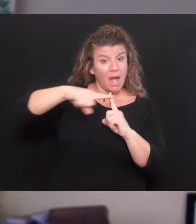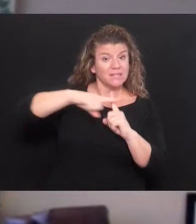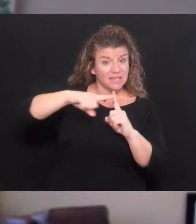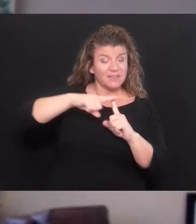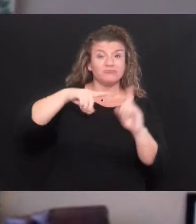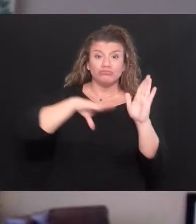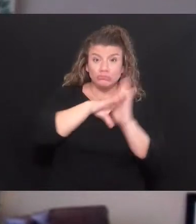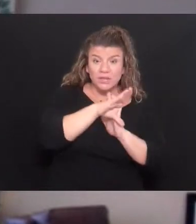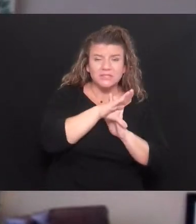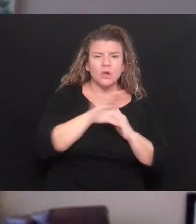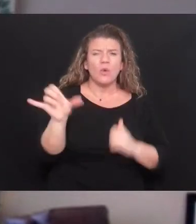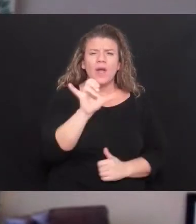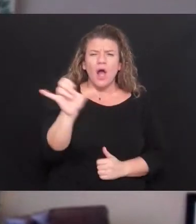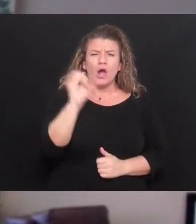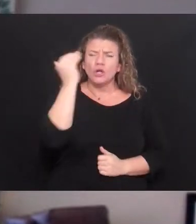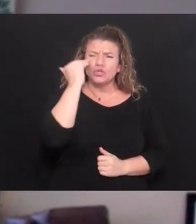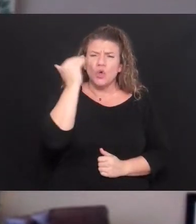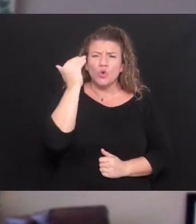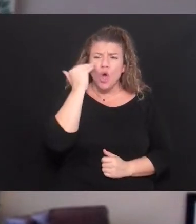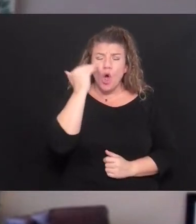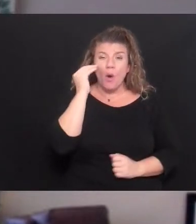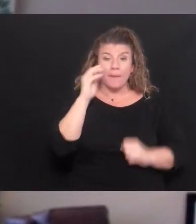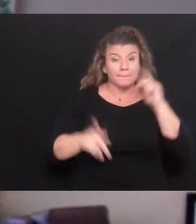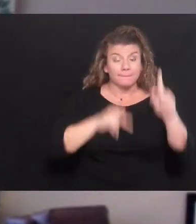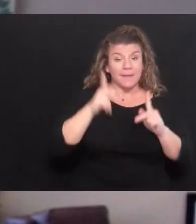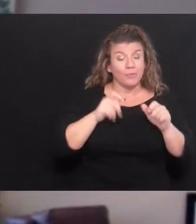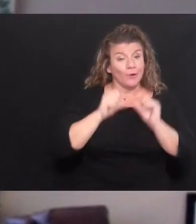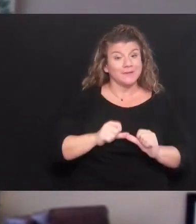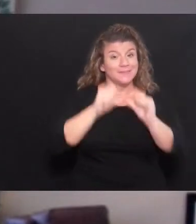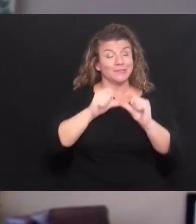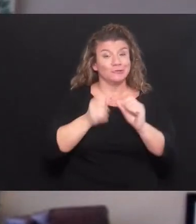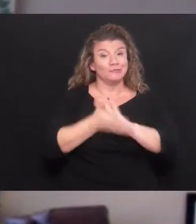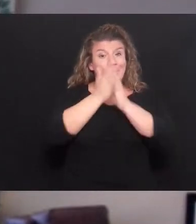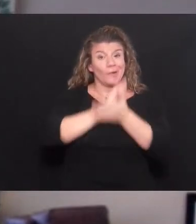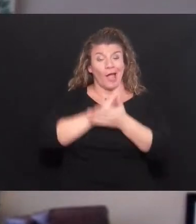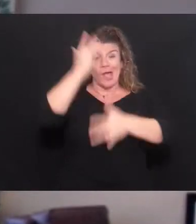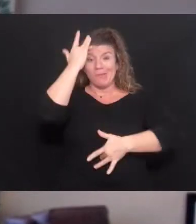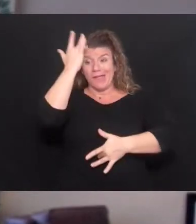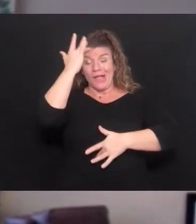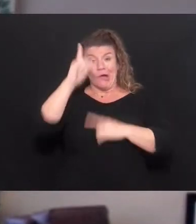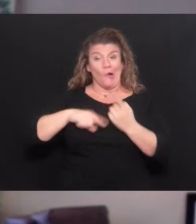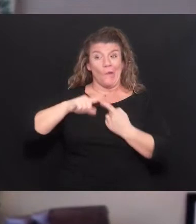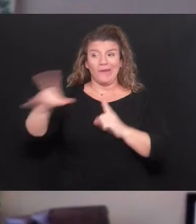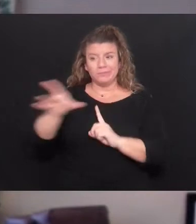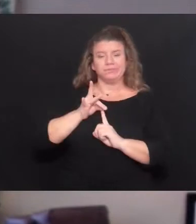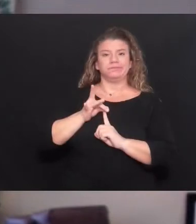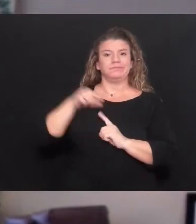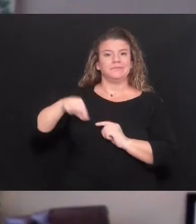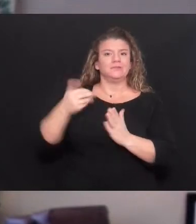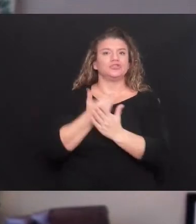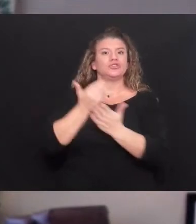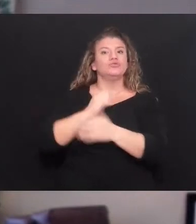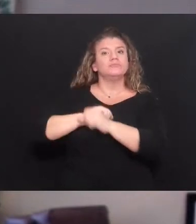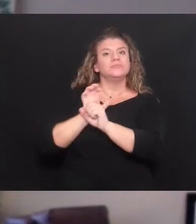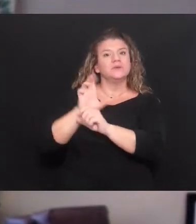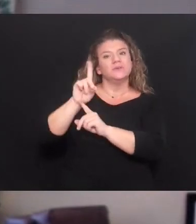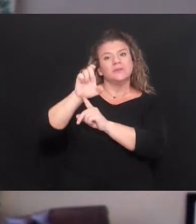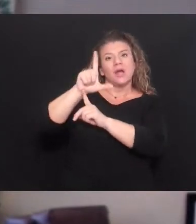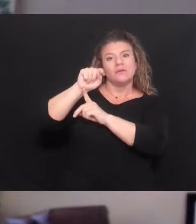also know that people continue to get very ill when they get infected with this variant of